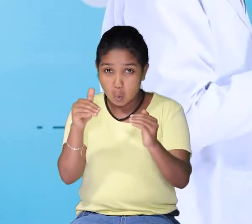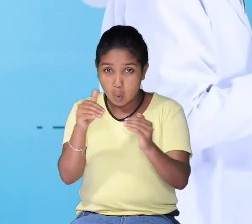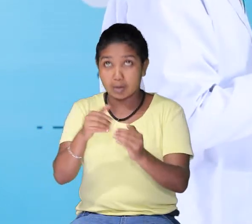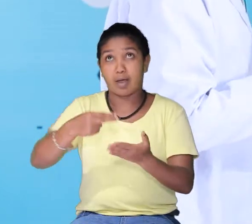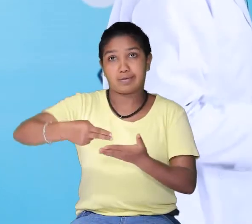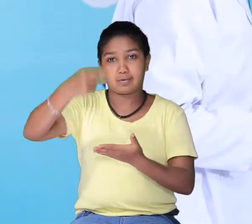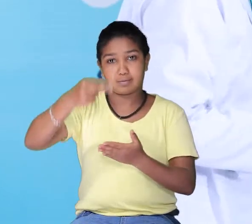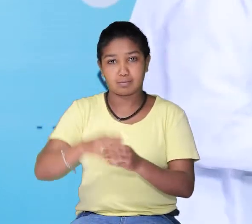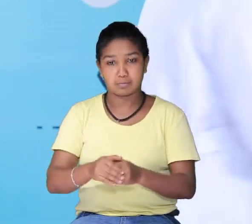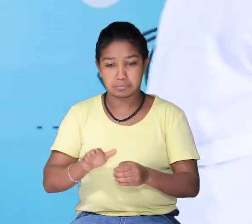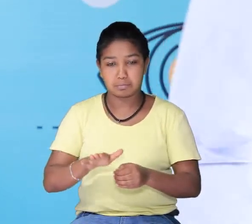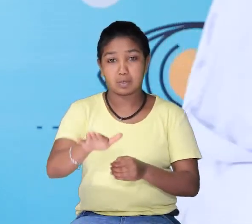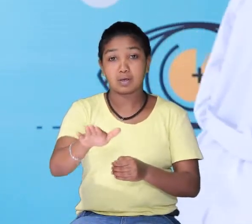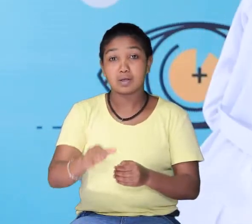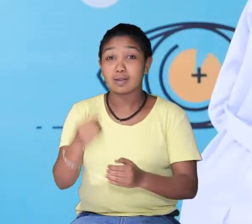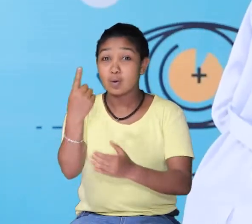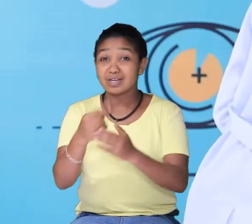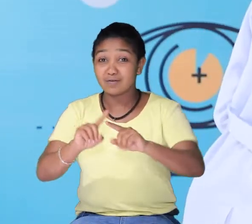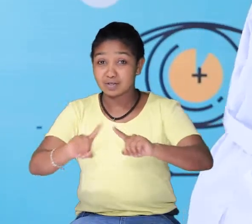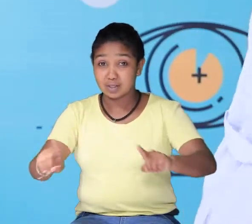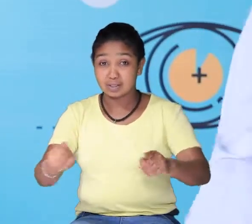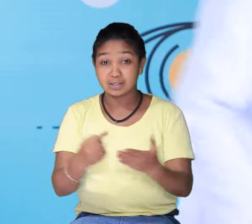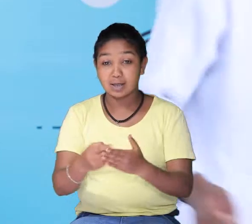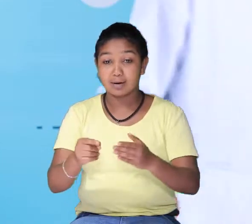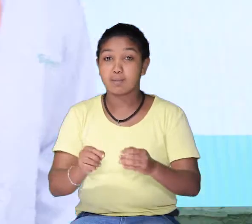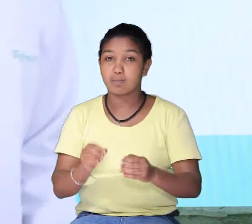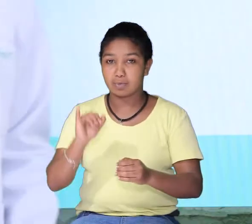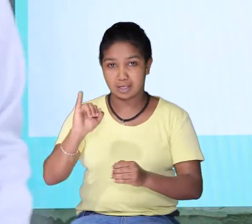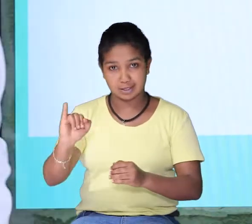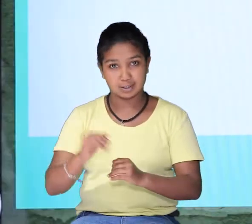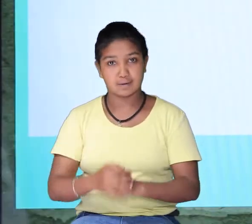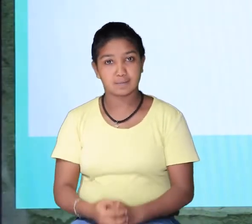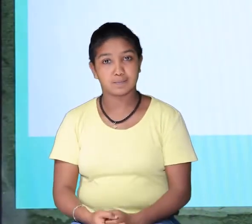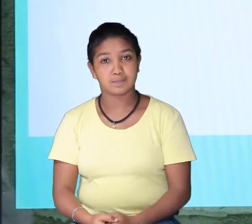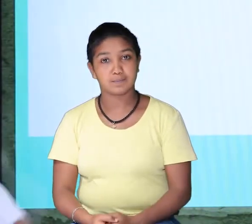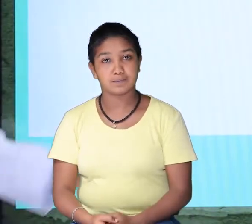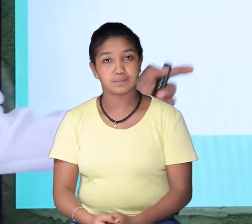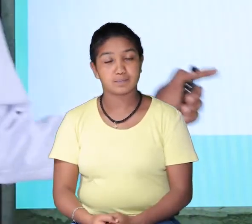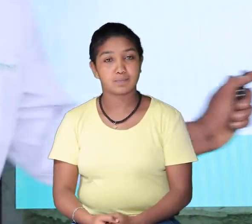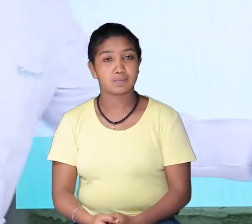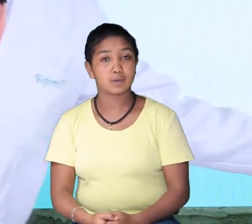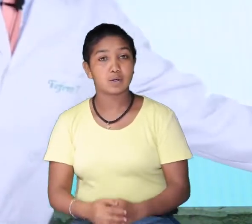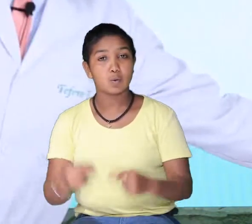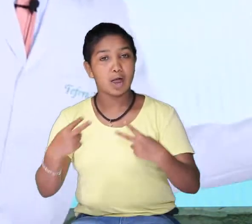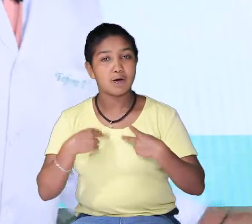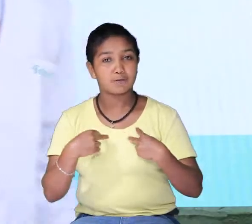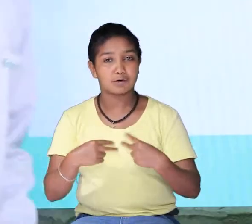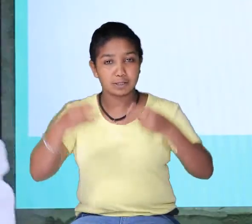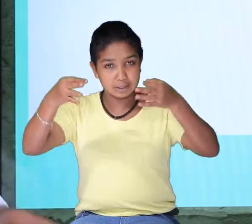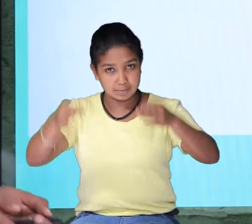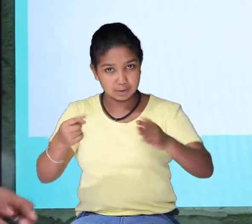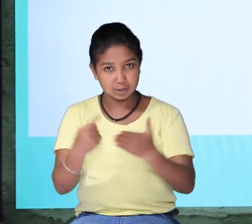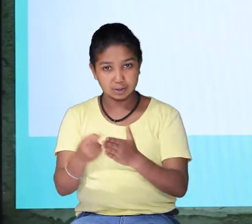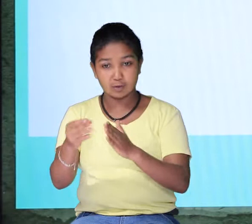height. The only difference is that their moment of inertia. We have already determined